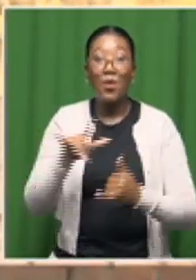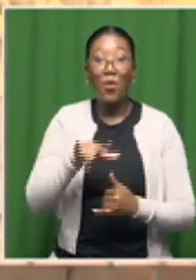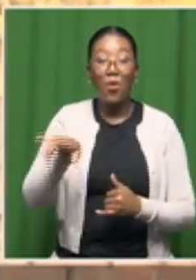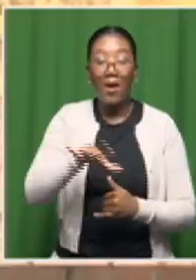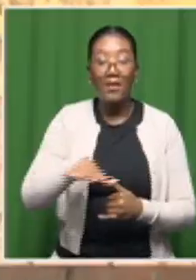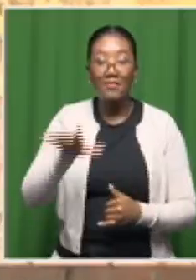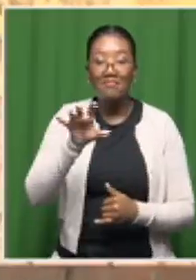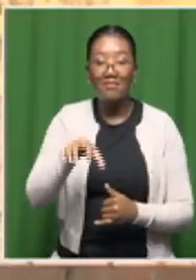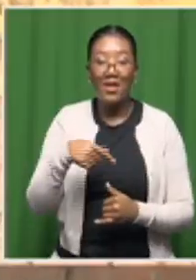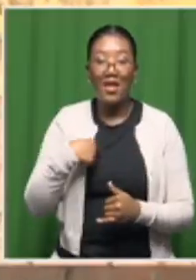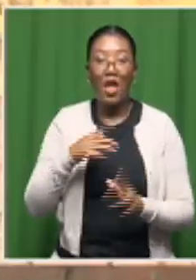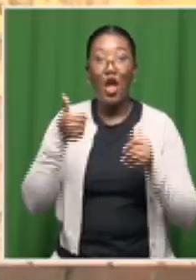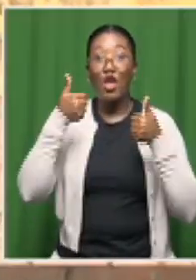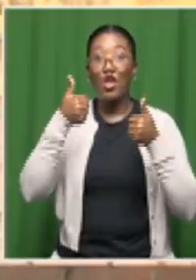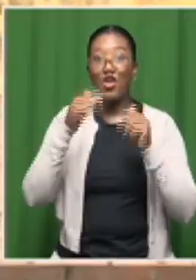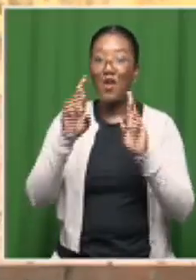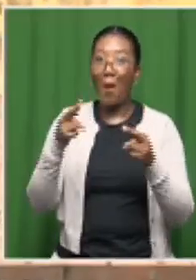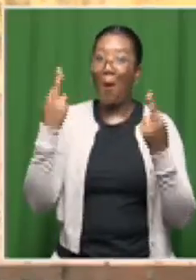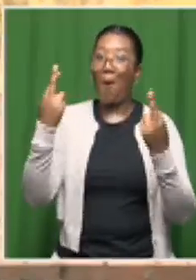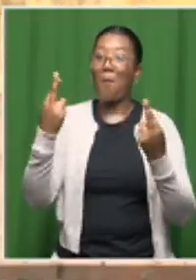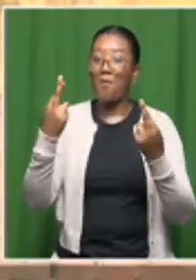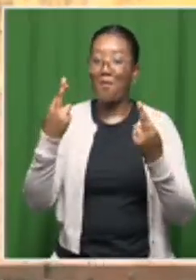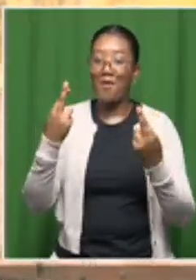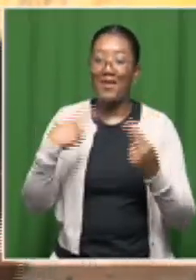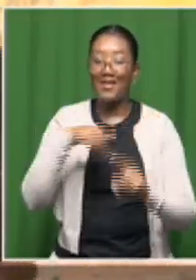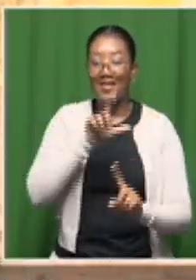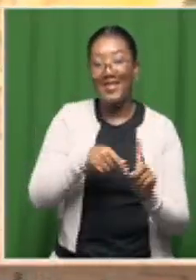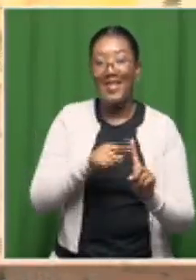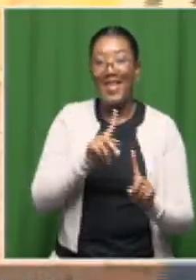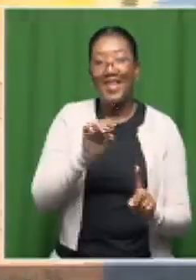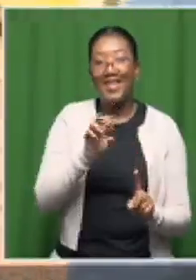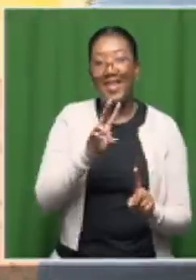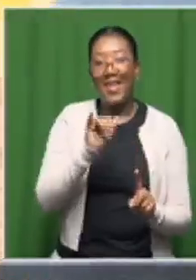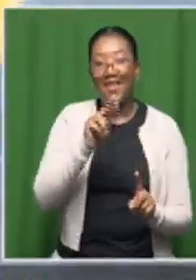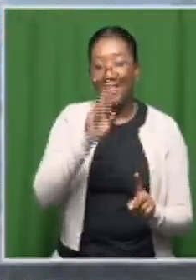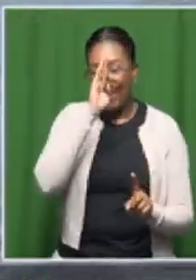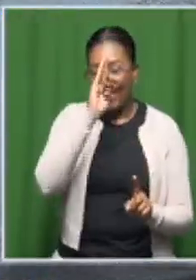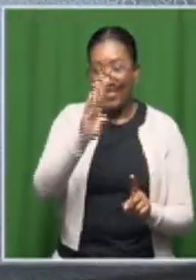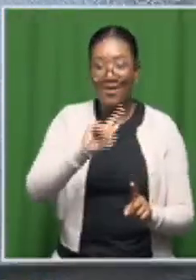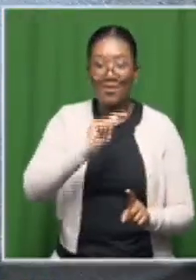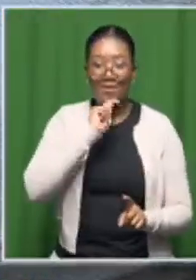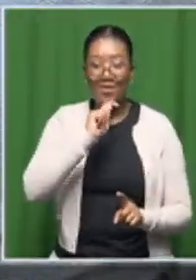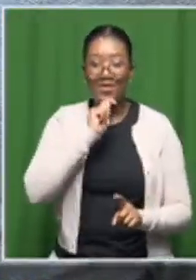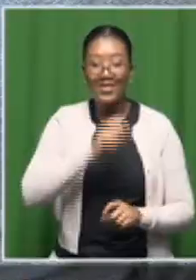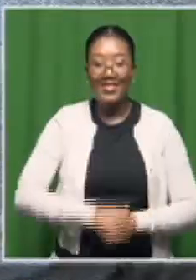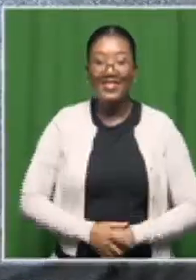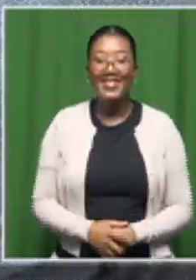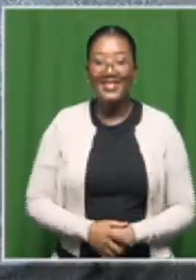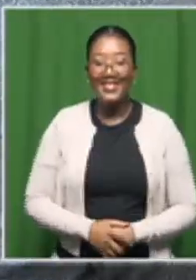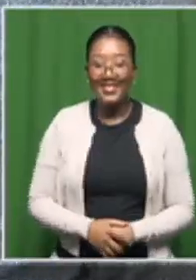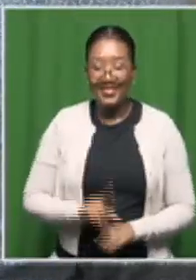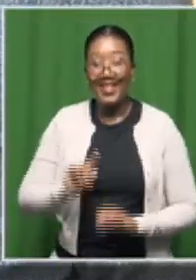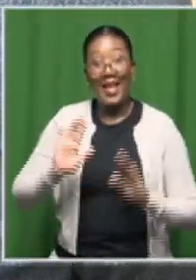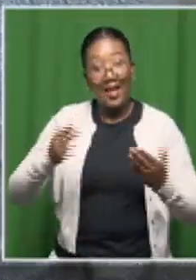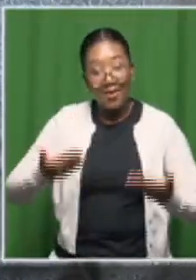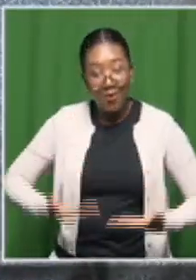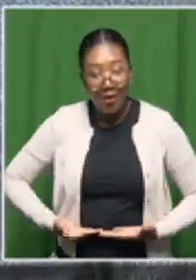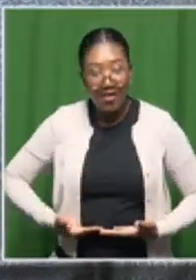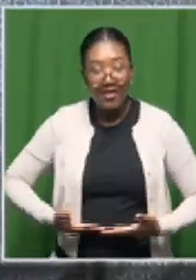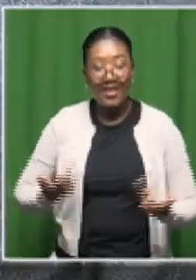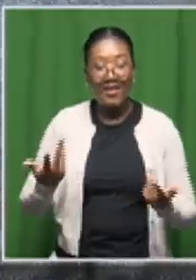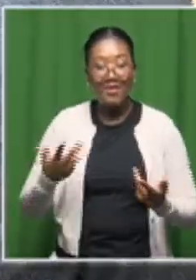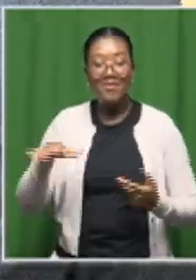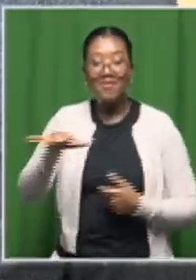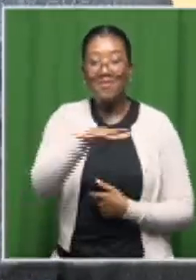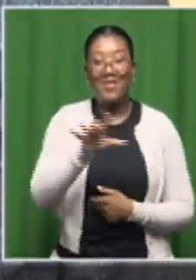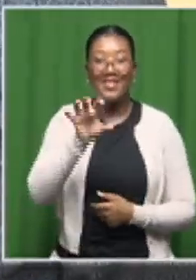Calvin Gilfillan, joining us this morning. Good morning, Calvin. Good morning, Tando, and welcome at the Castle of Good Hope on such a